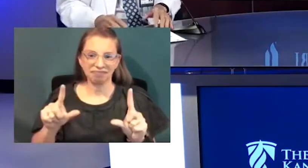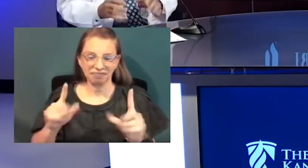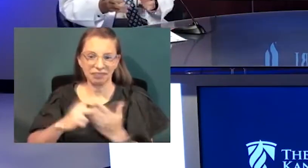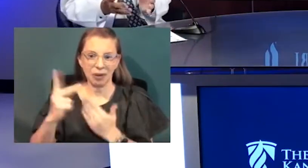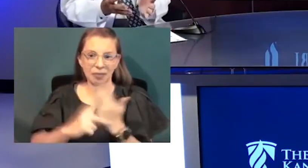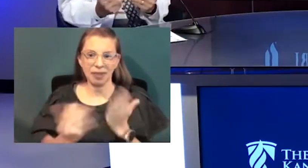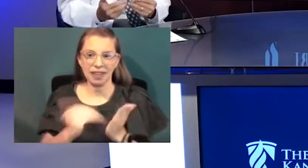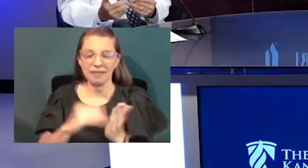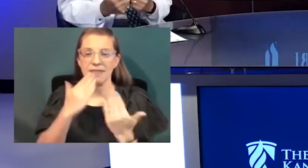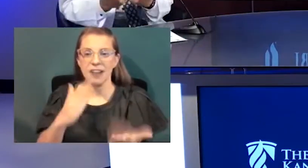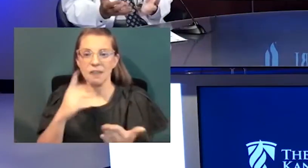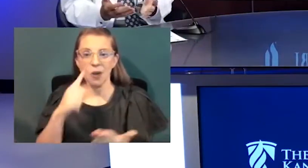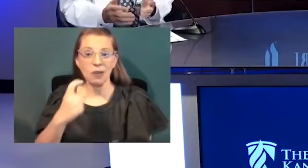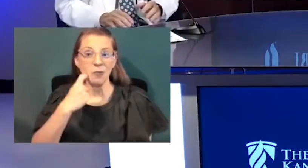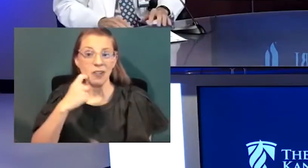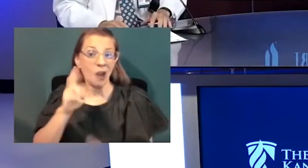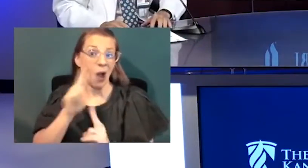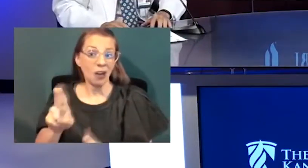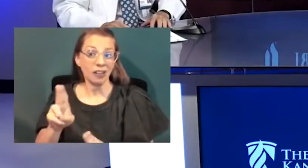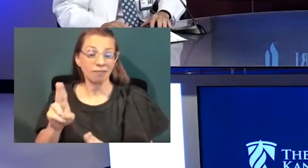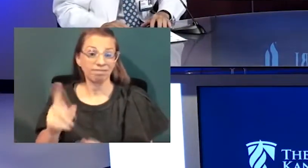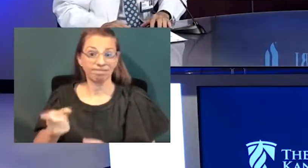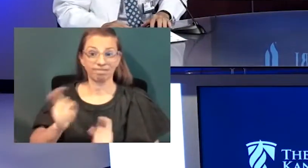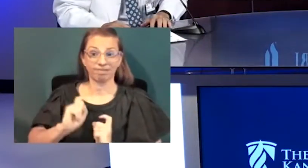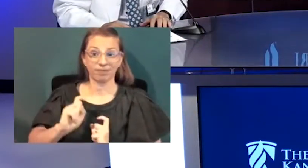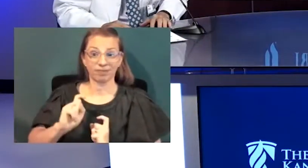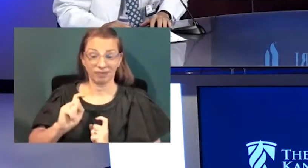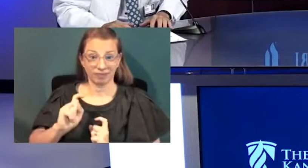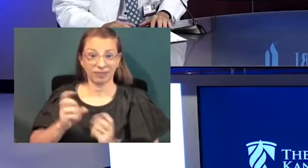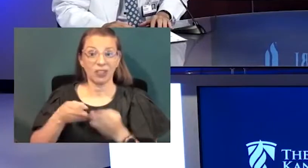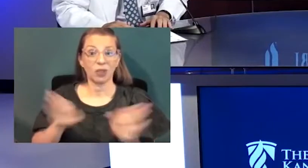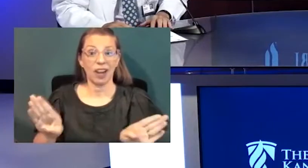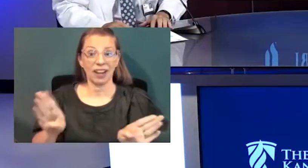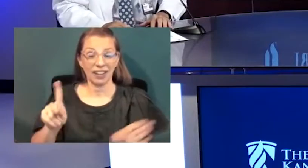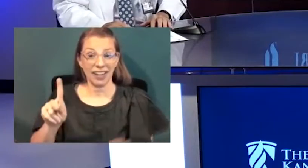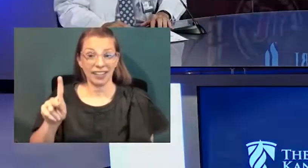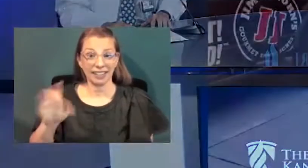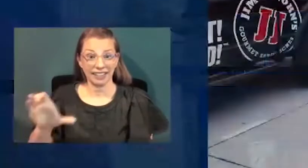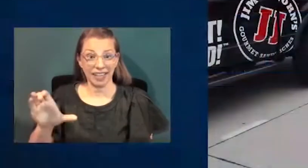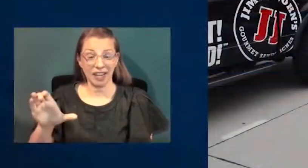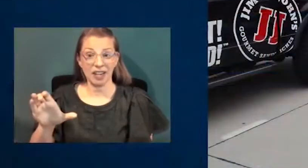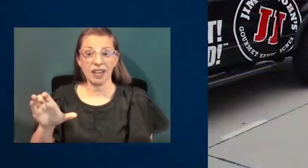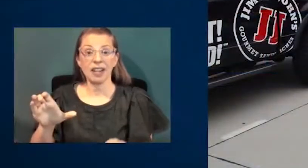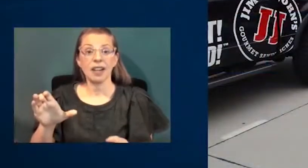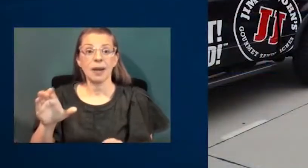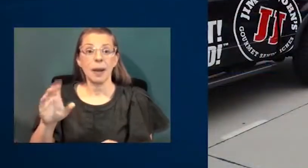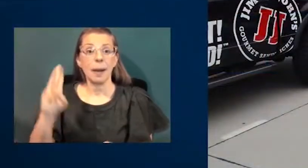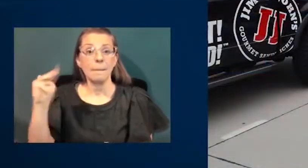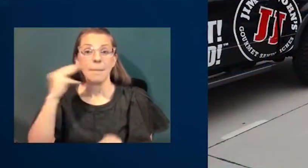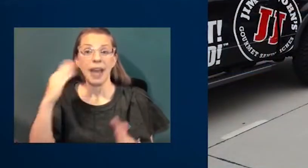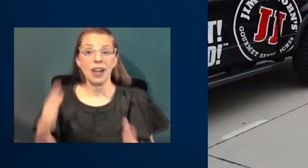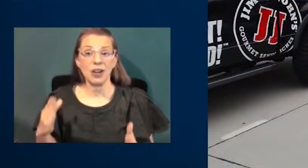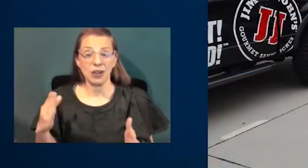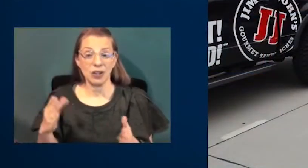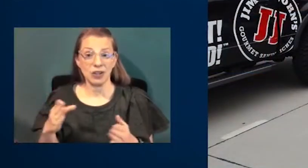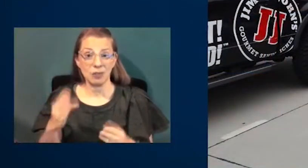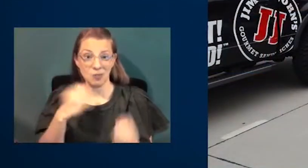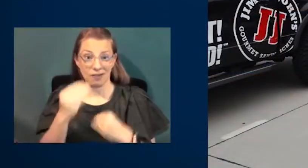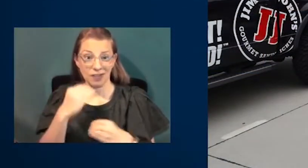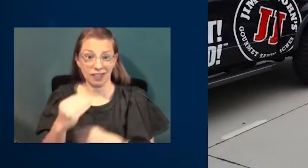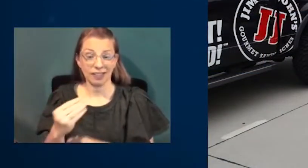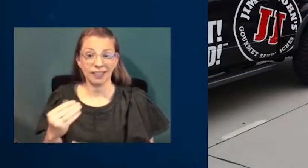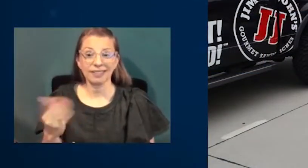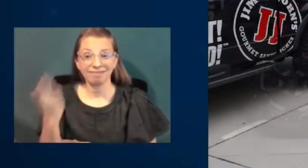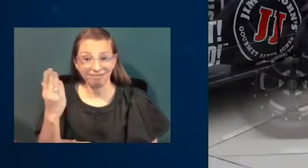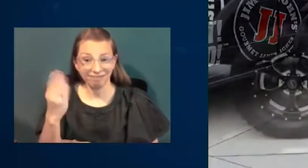a recent honor given us by the Greater Kansas City Mayor's Prayer Breakfast. Members dropped off 1,000 Jimmy John's. I do like Jimmy John's.